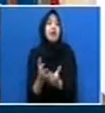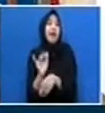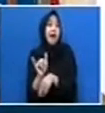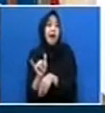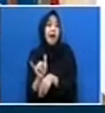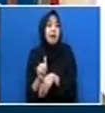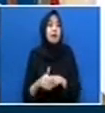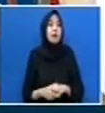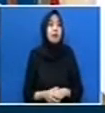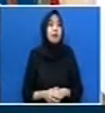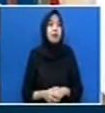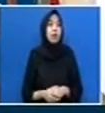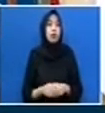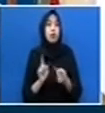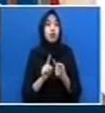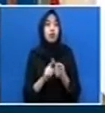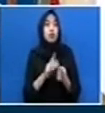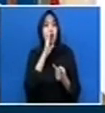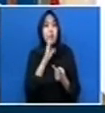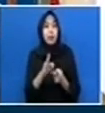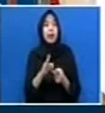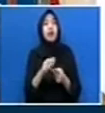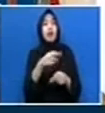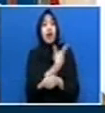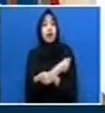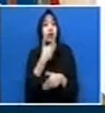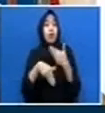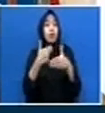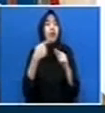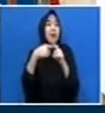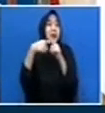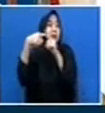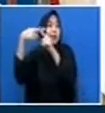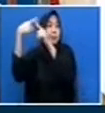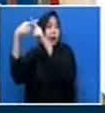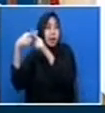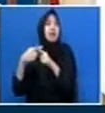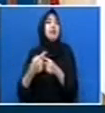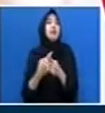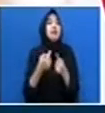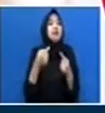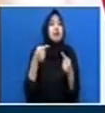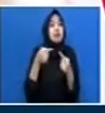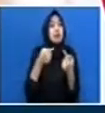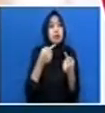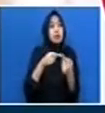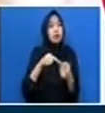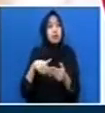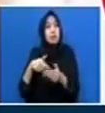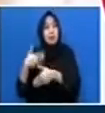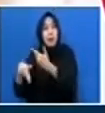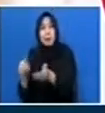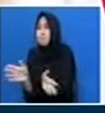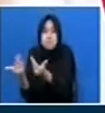also has a commitment to increase manufacturing. We heard today that many of the drug manufacturers are increasing